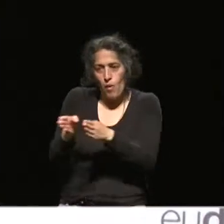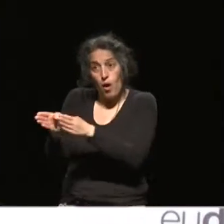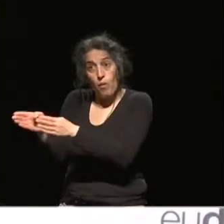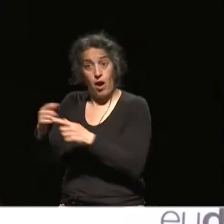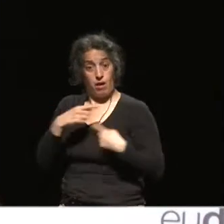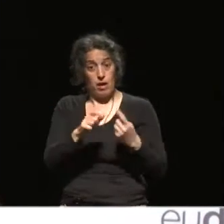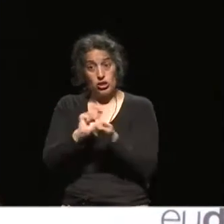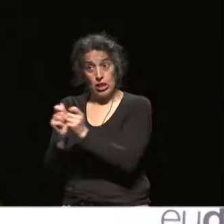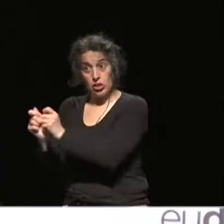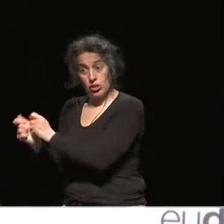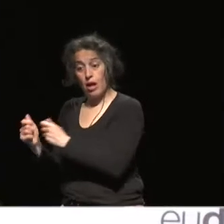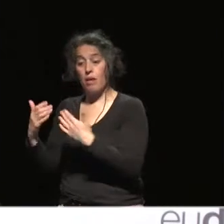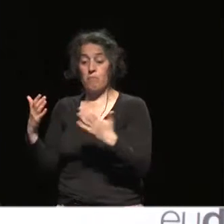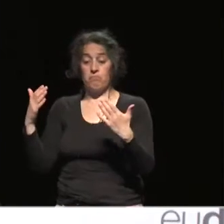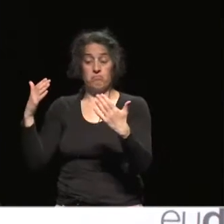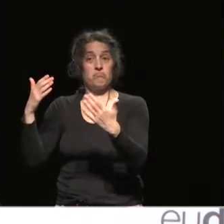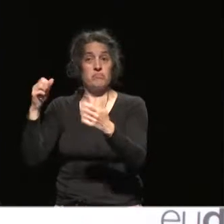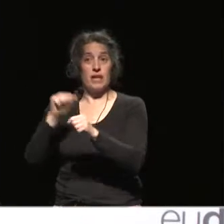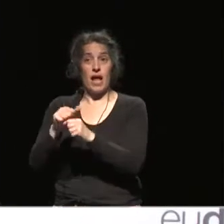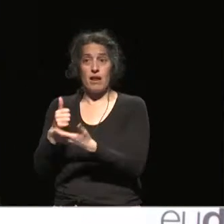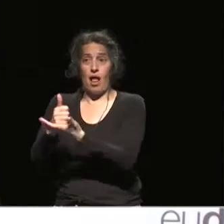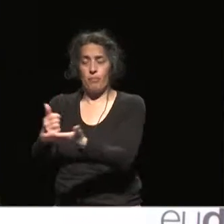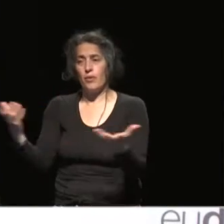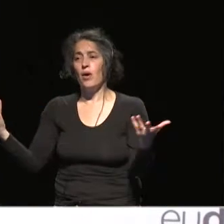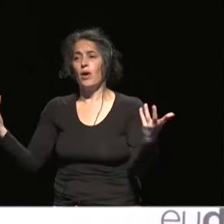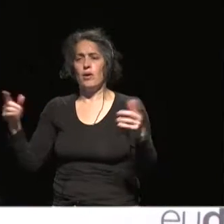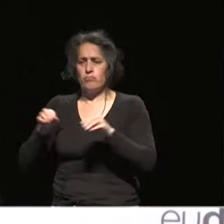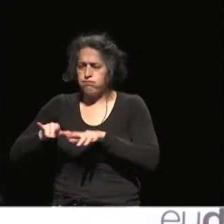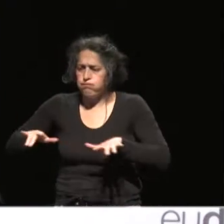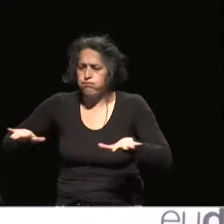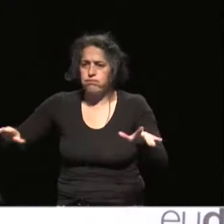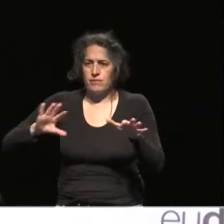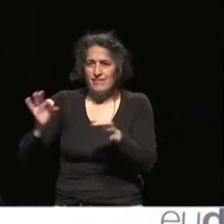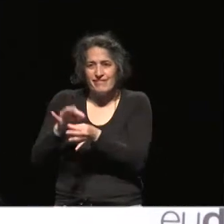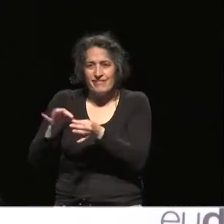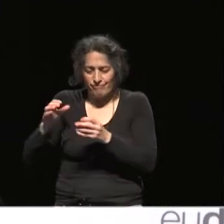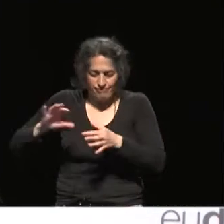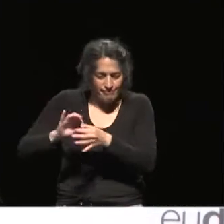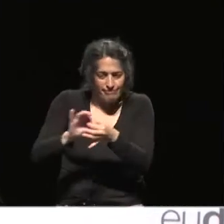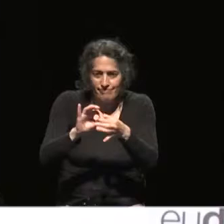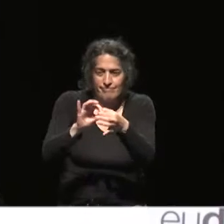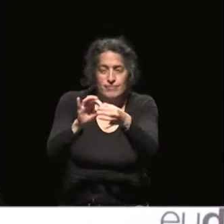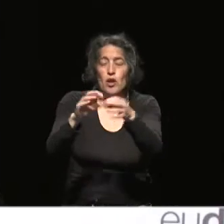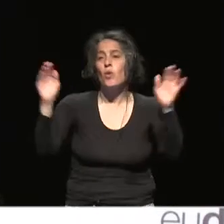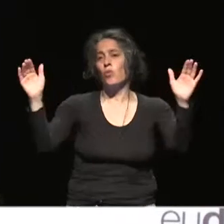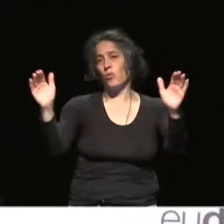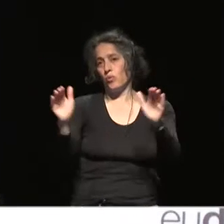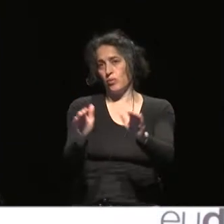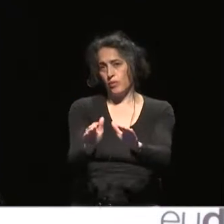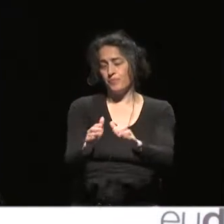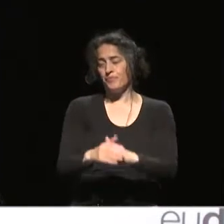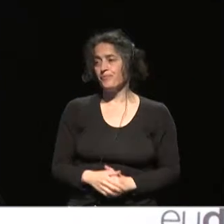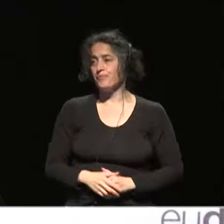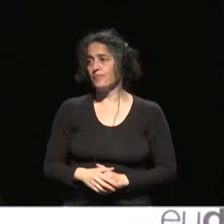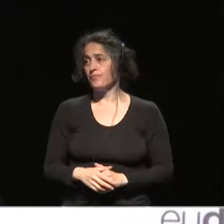well. To sum up, we know that there are no magic bullets in anti-corruption, but we know that despite this, our